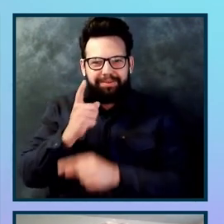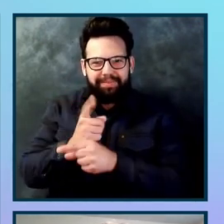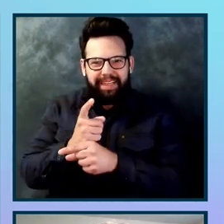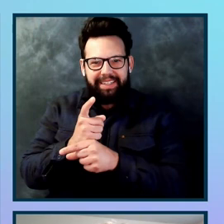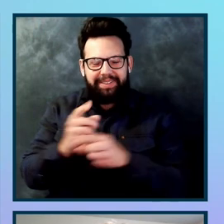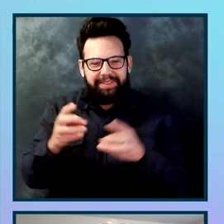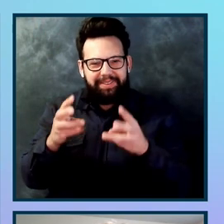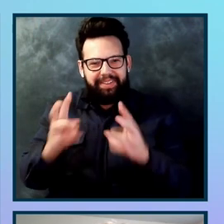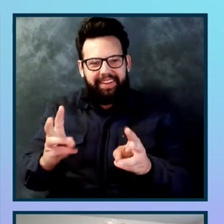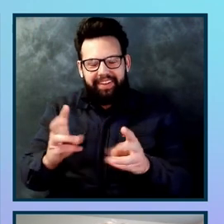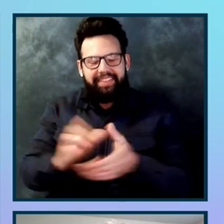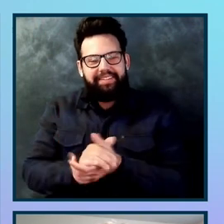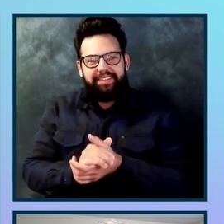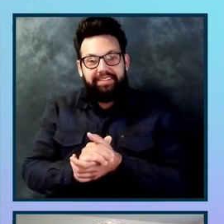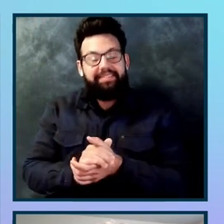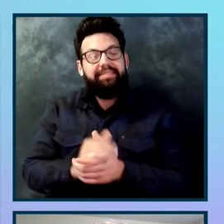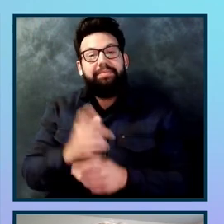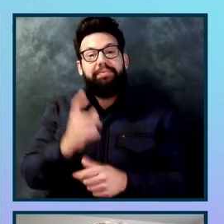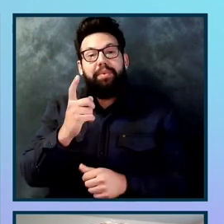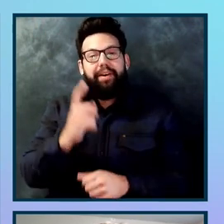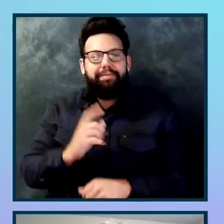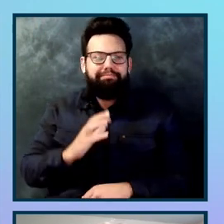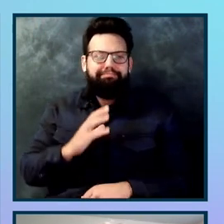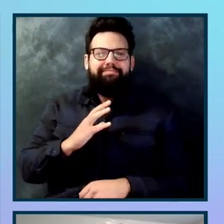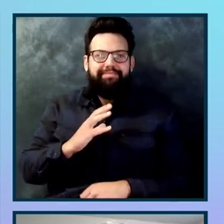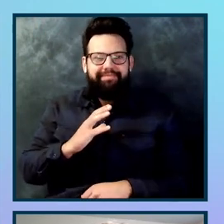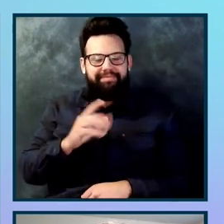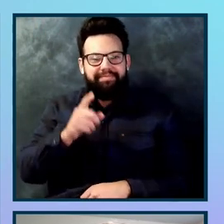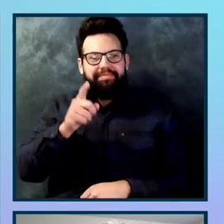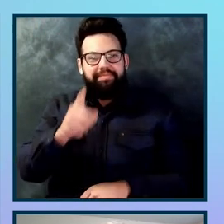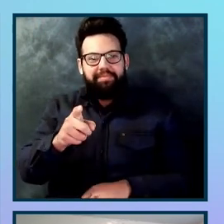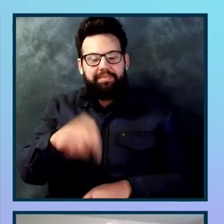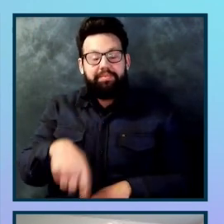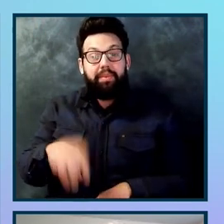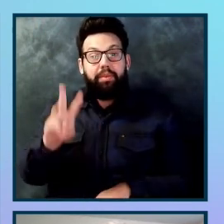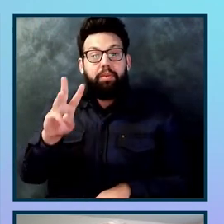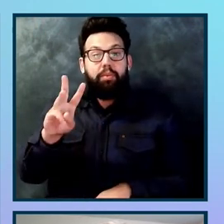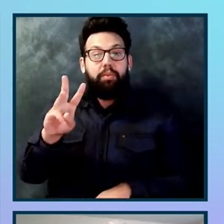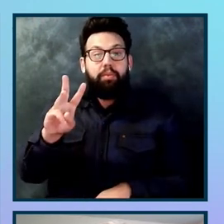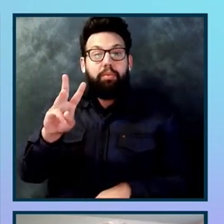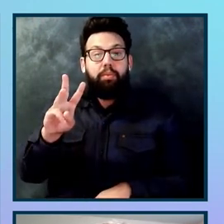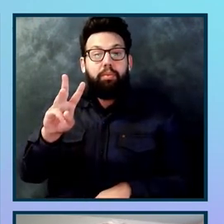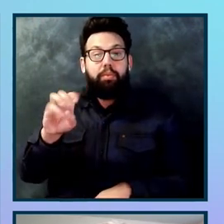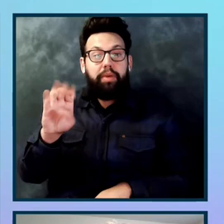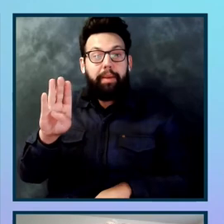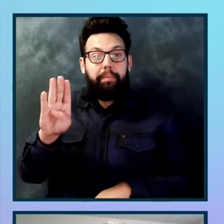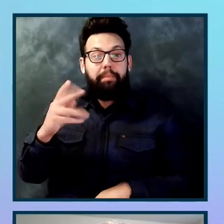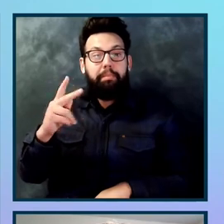And one of the cool things about this page is you can paste a web page address in,